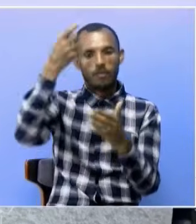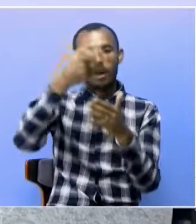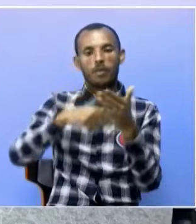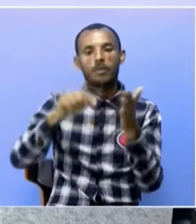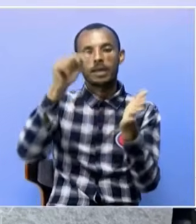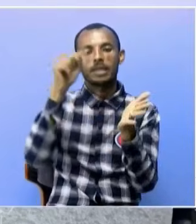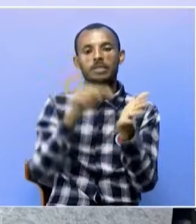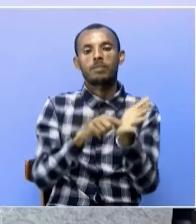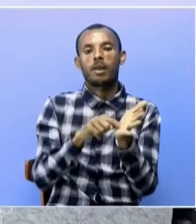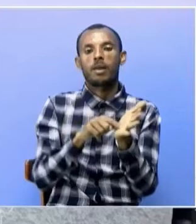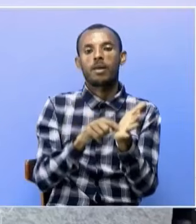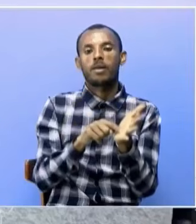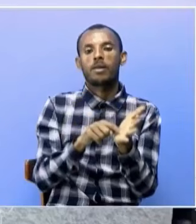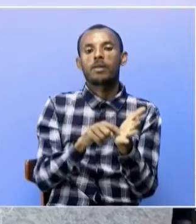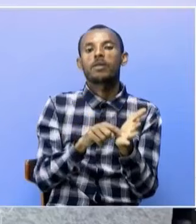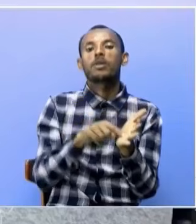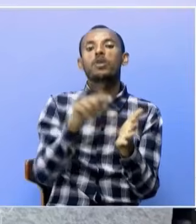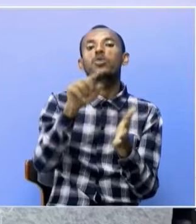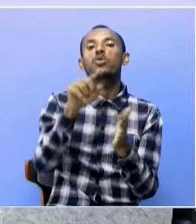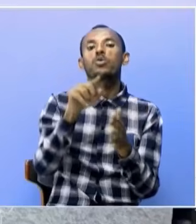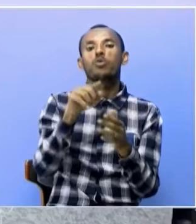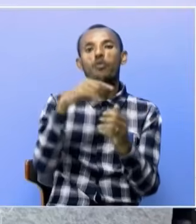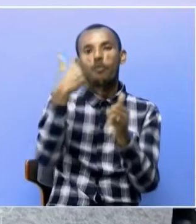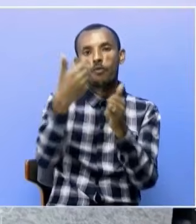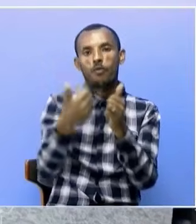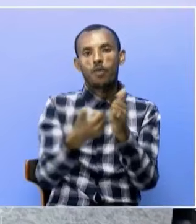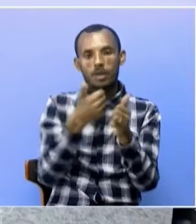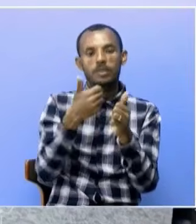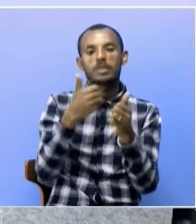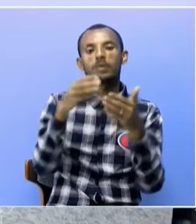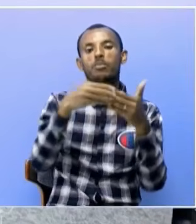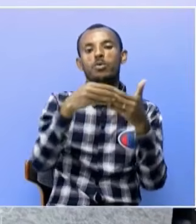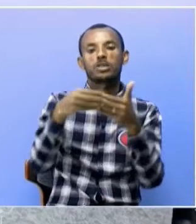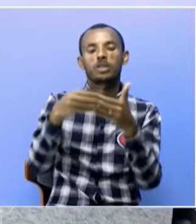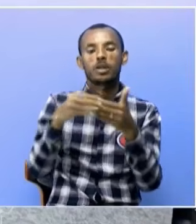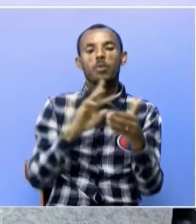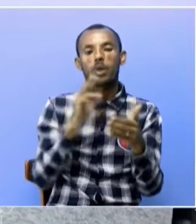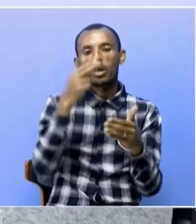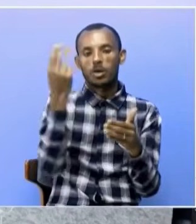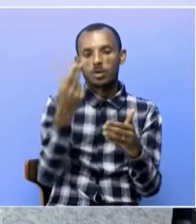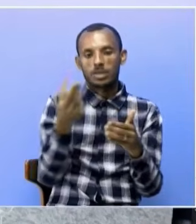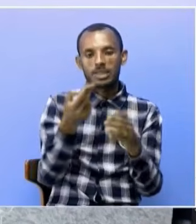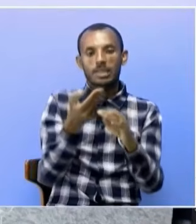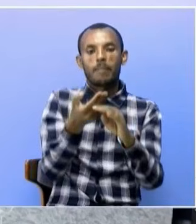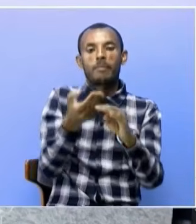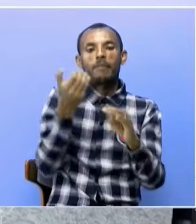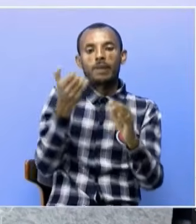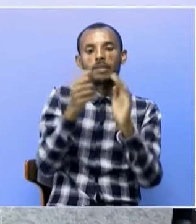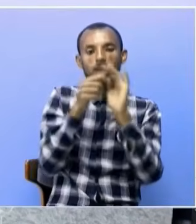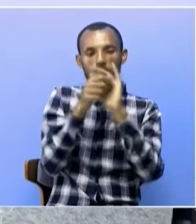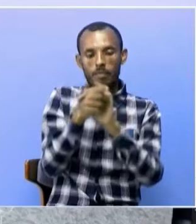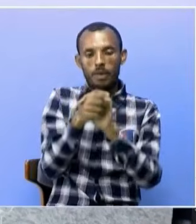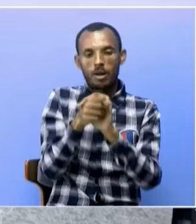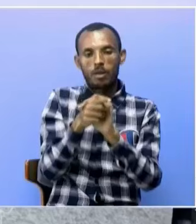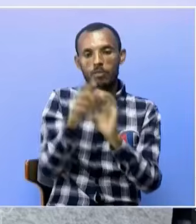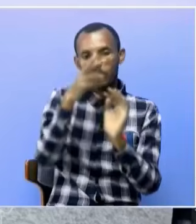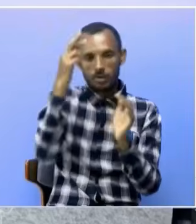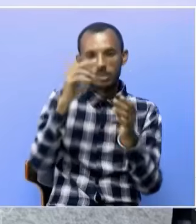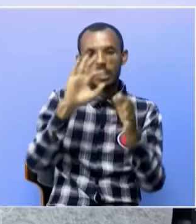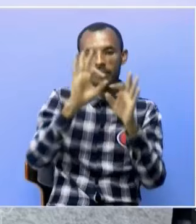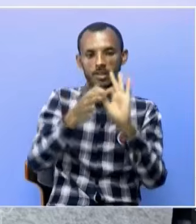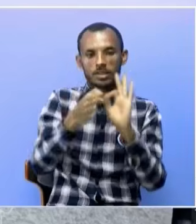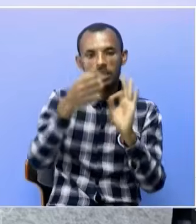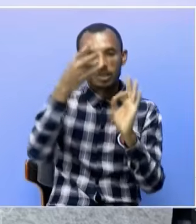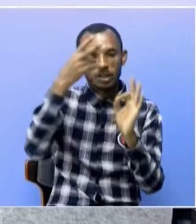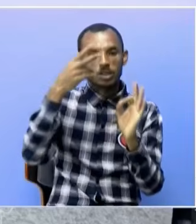this decimal, you need to follow the procedure that we used in the previous example. Because by definition, the